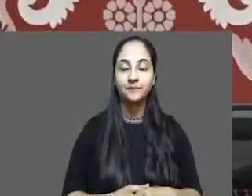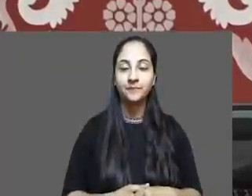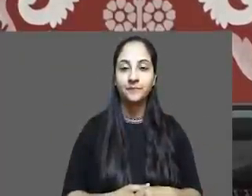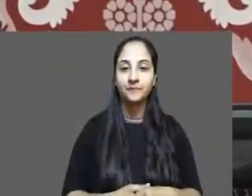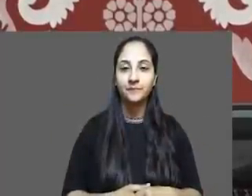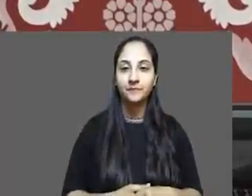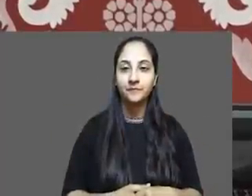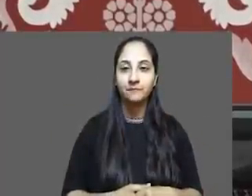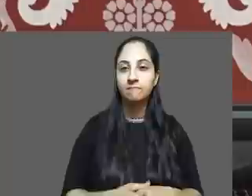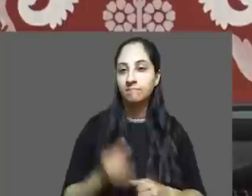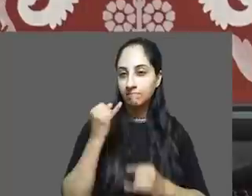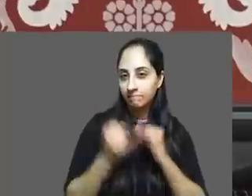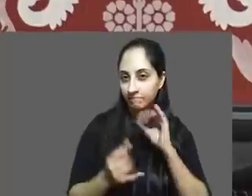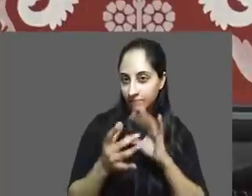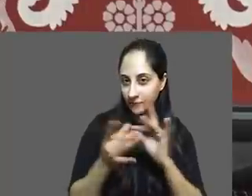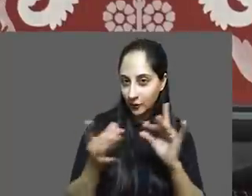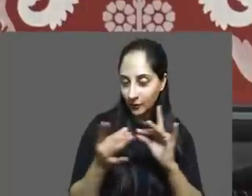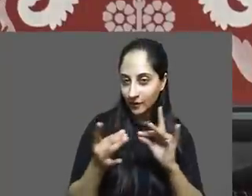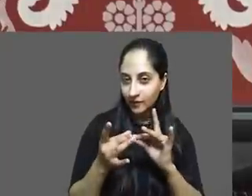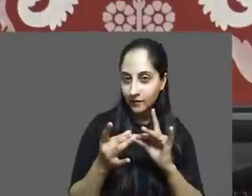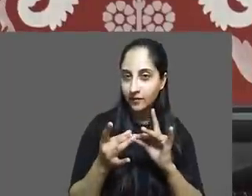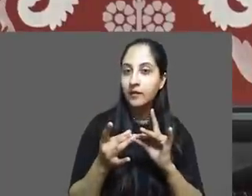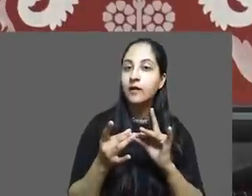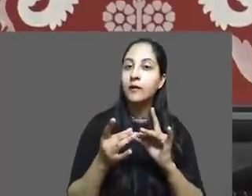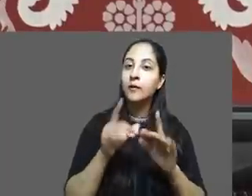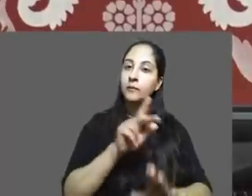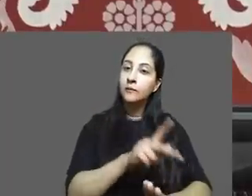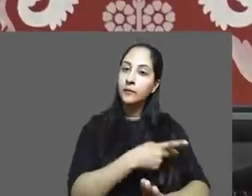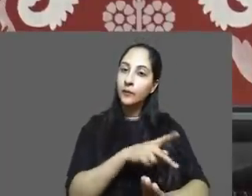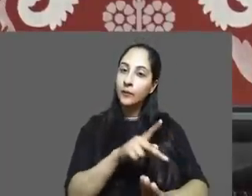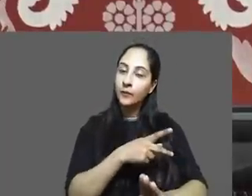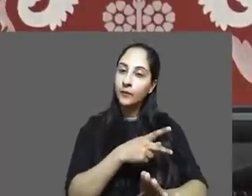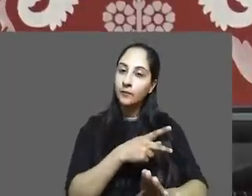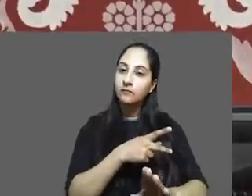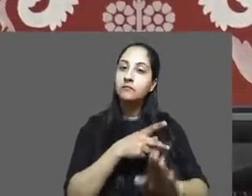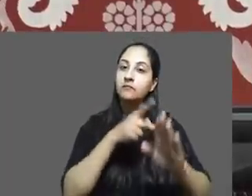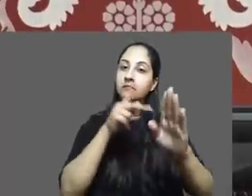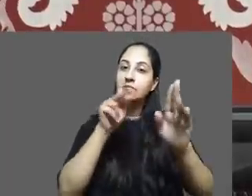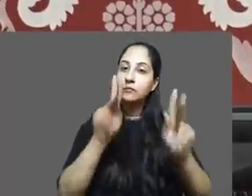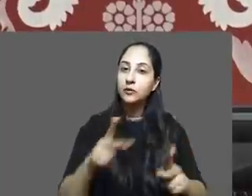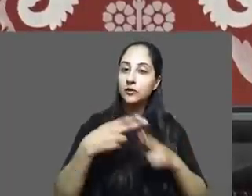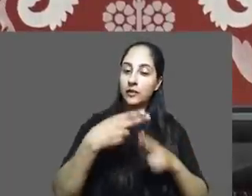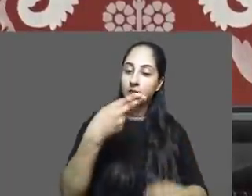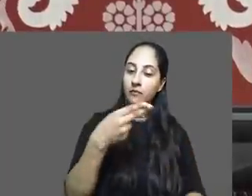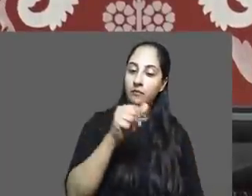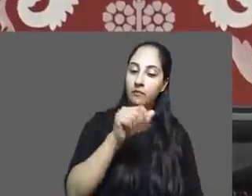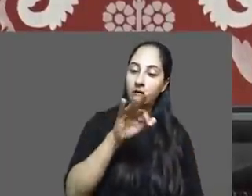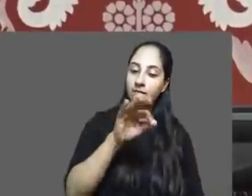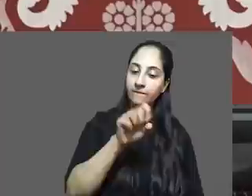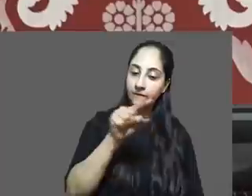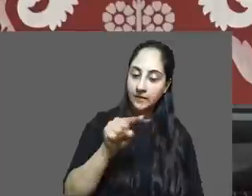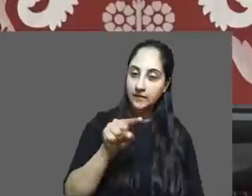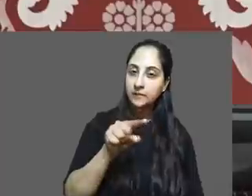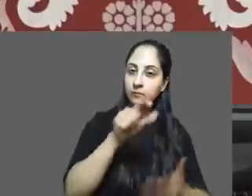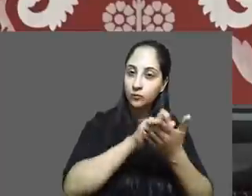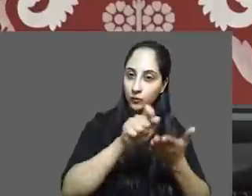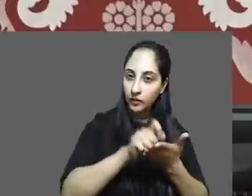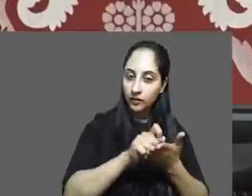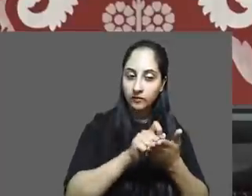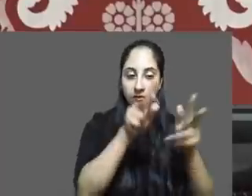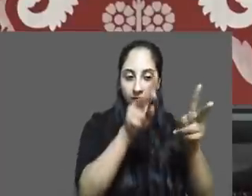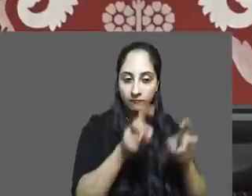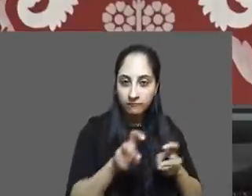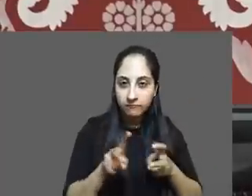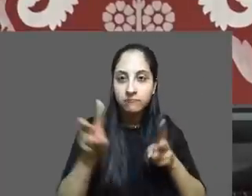I want to end by sharing with you the wise words of the Persian poet Hafiz, which I